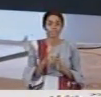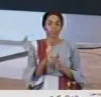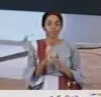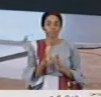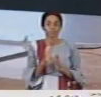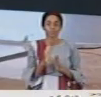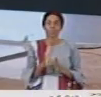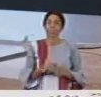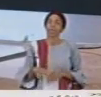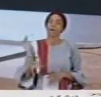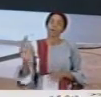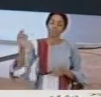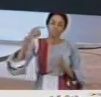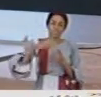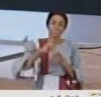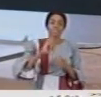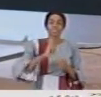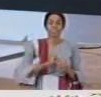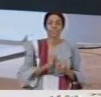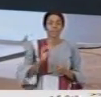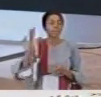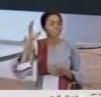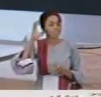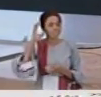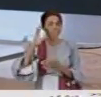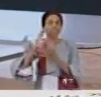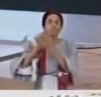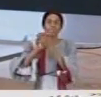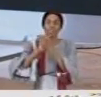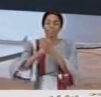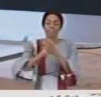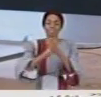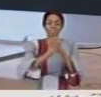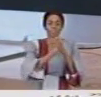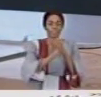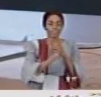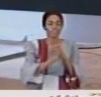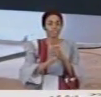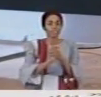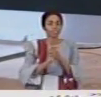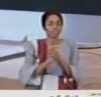until I wear a crown, until I wear a